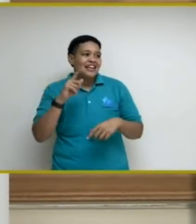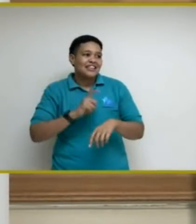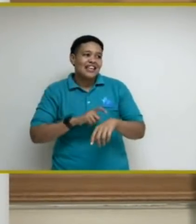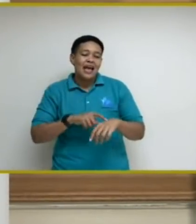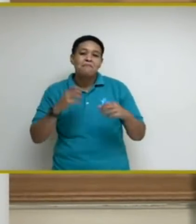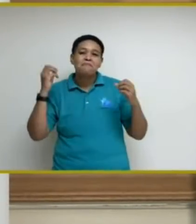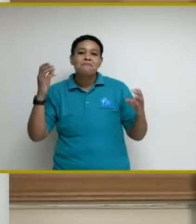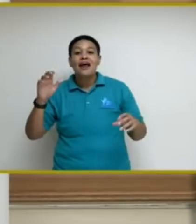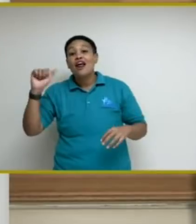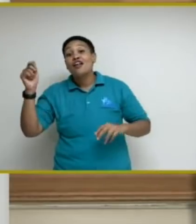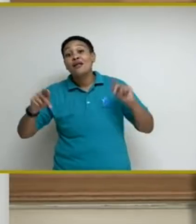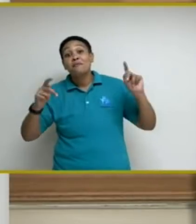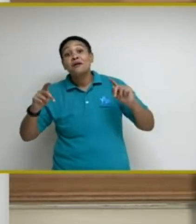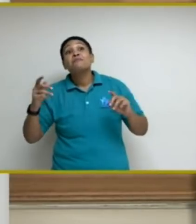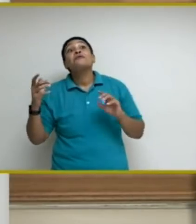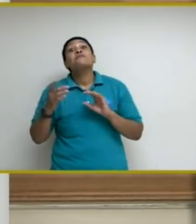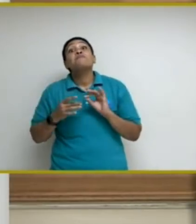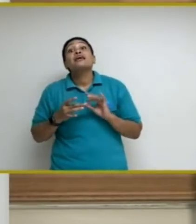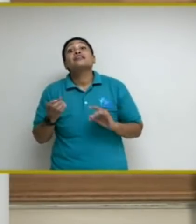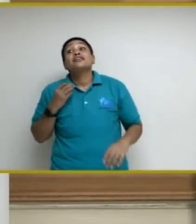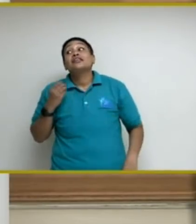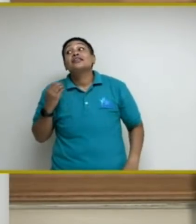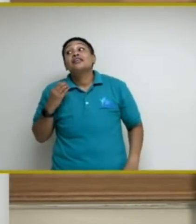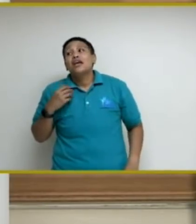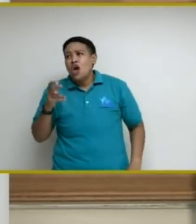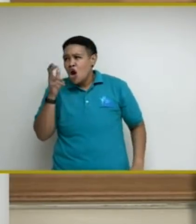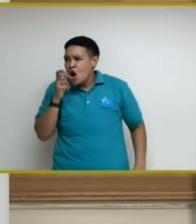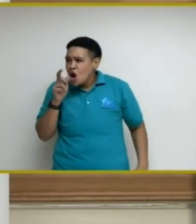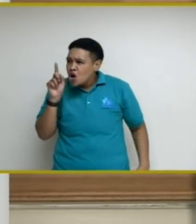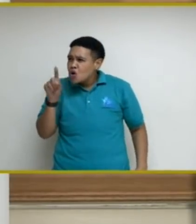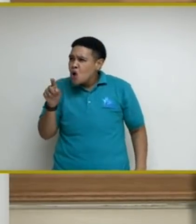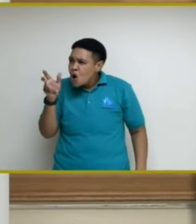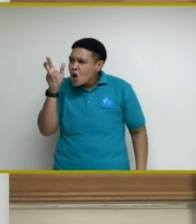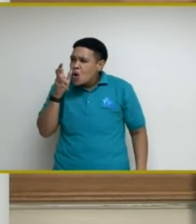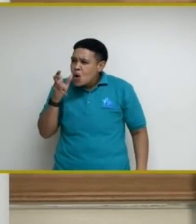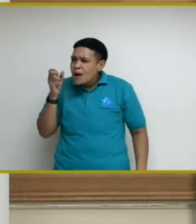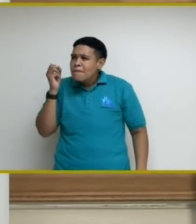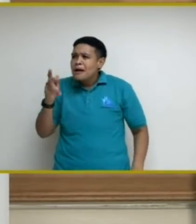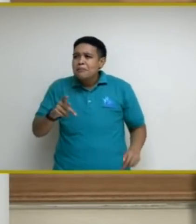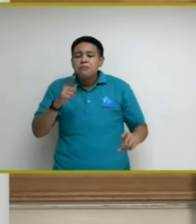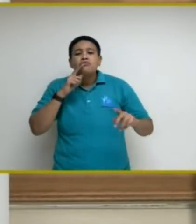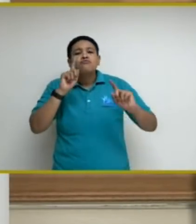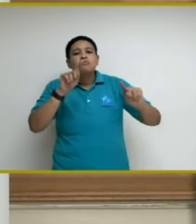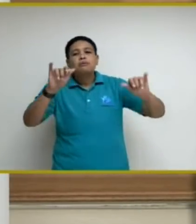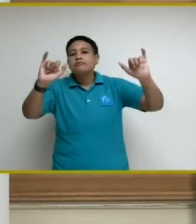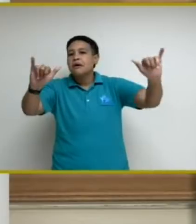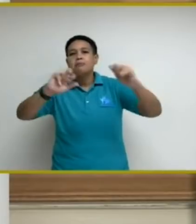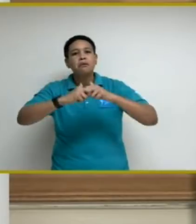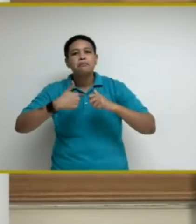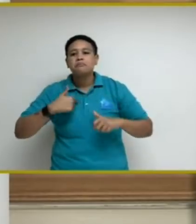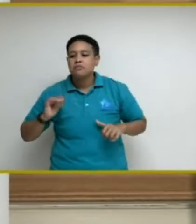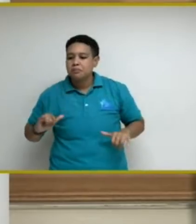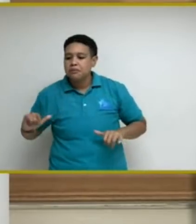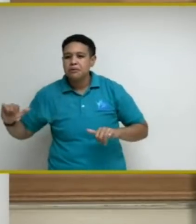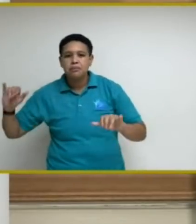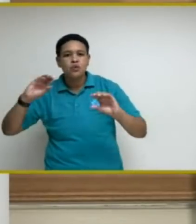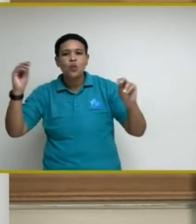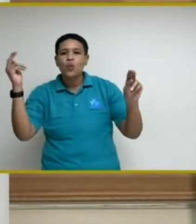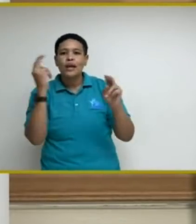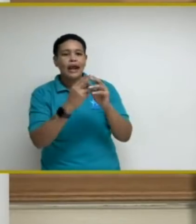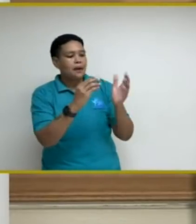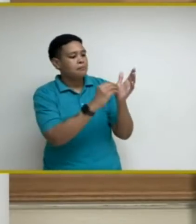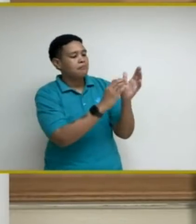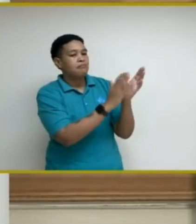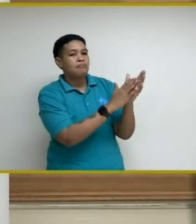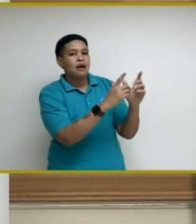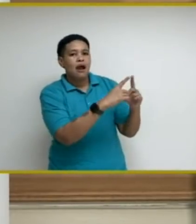people have messaged me because they heard that, went and looked, and a number of people are reporting similar problems. No name of the vaccine on their card